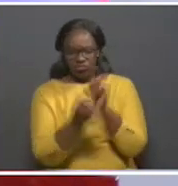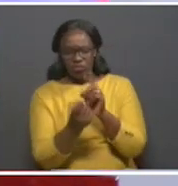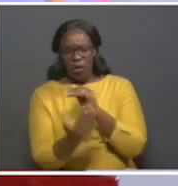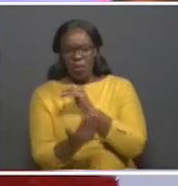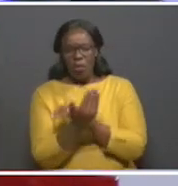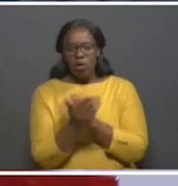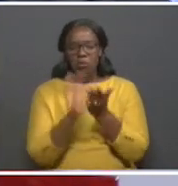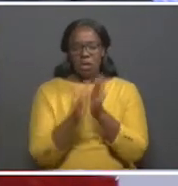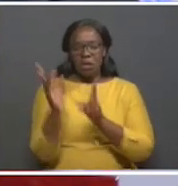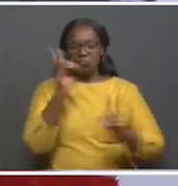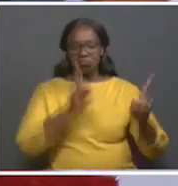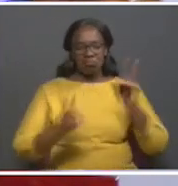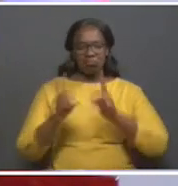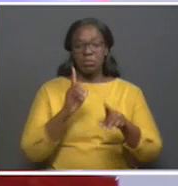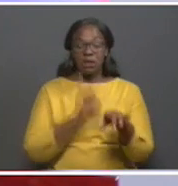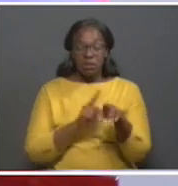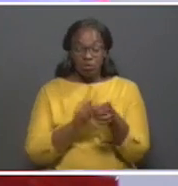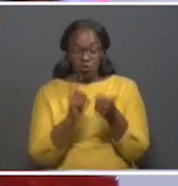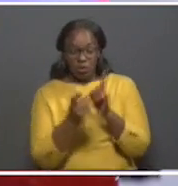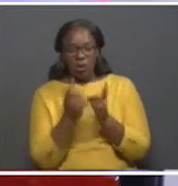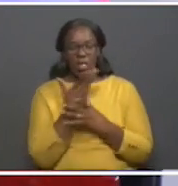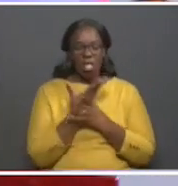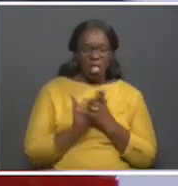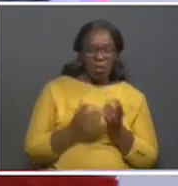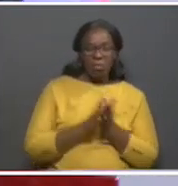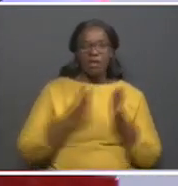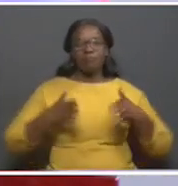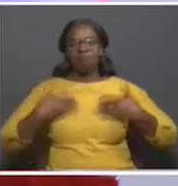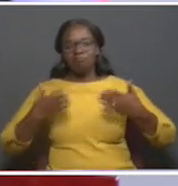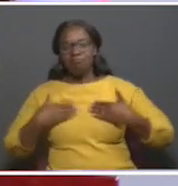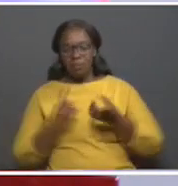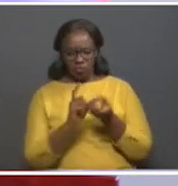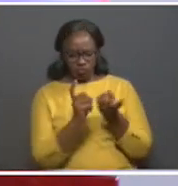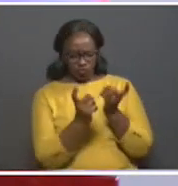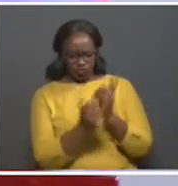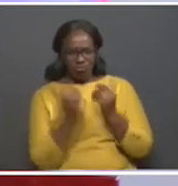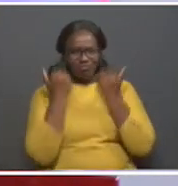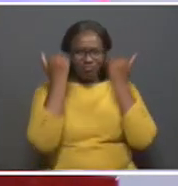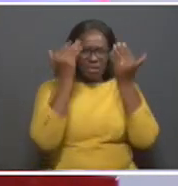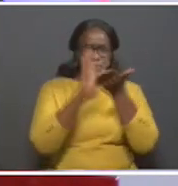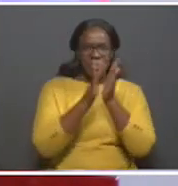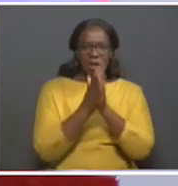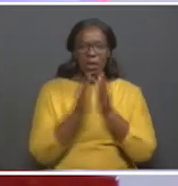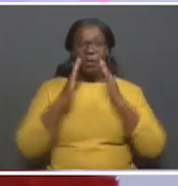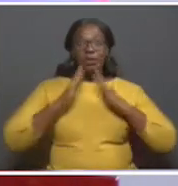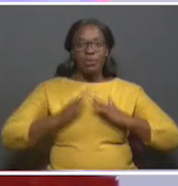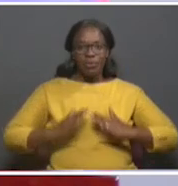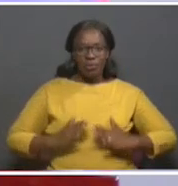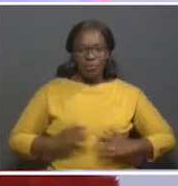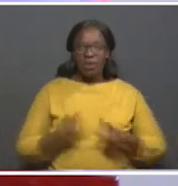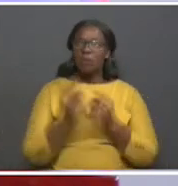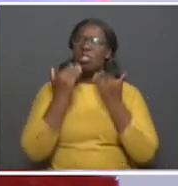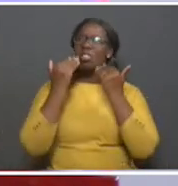into dancing, to turn our depression into gladness, to turn our stresses into relief. We thank